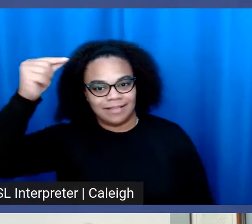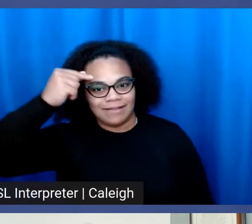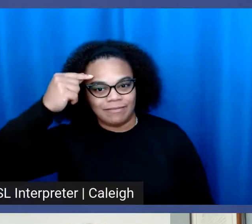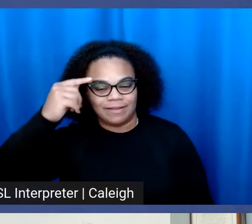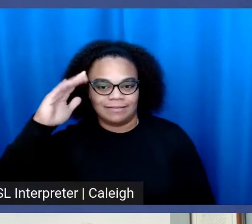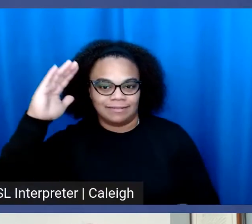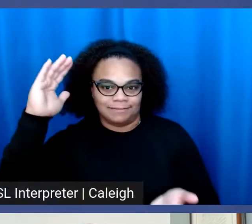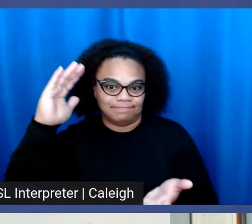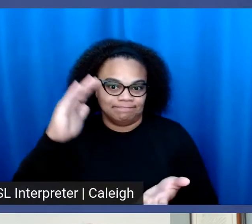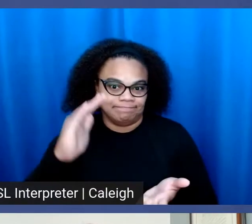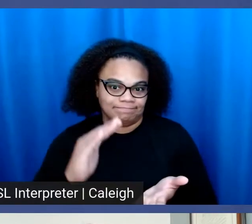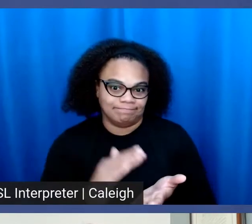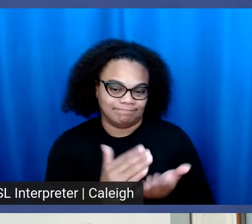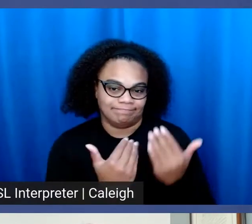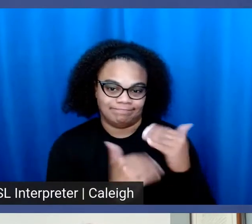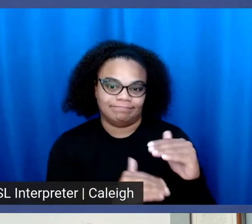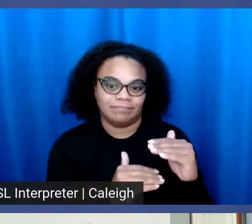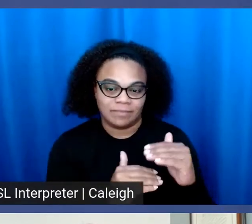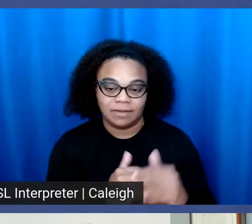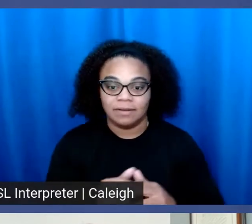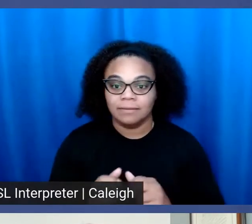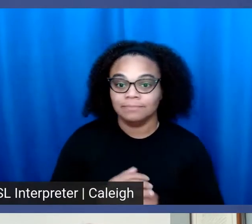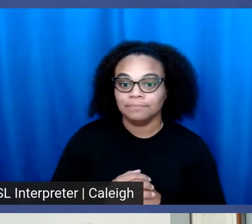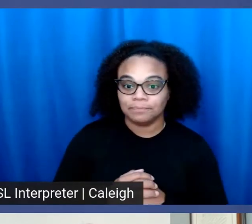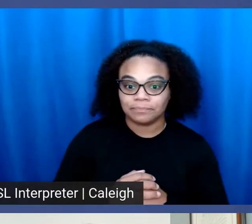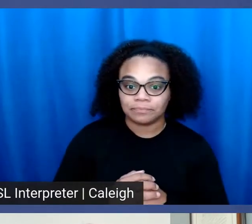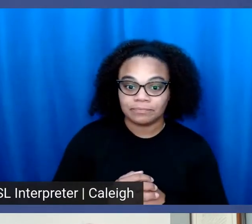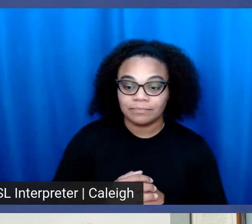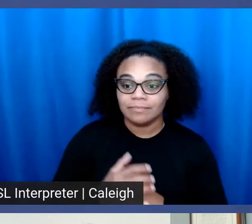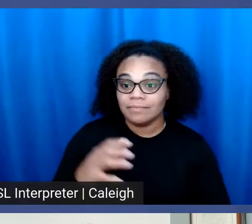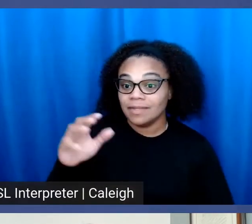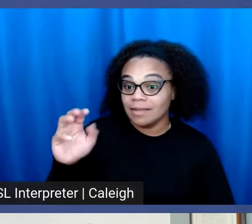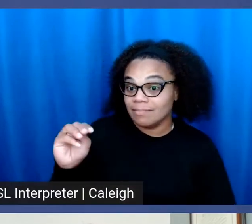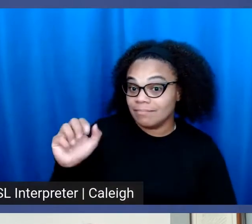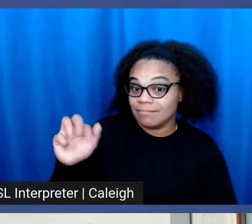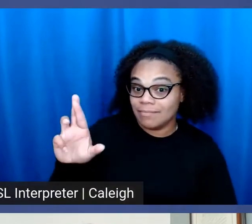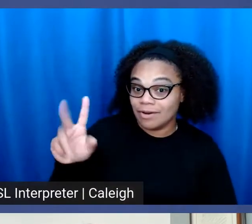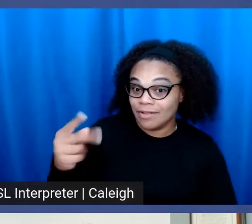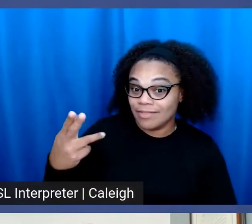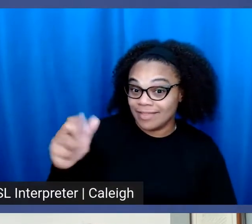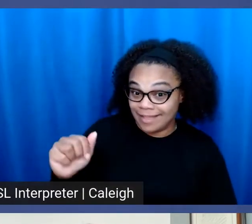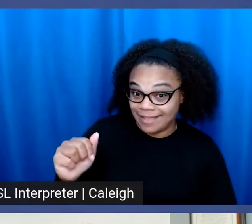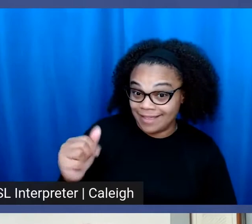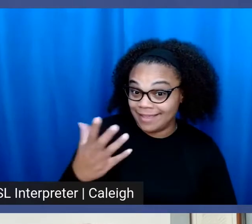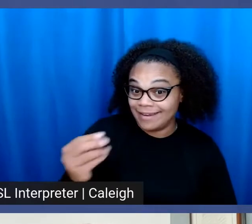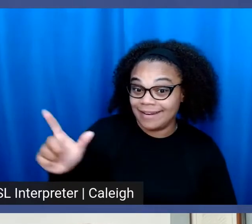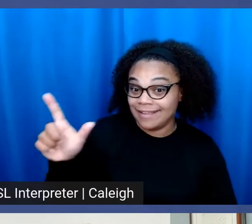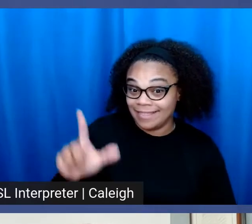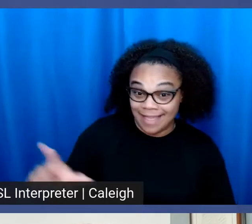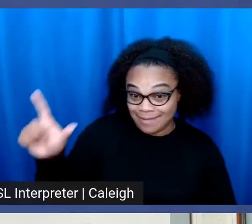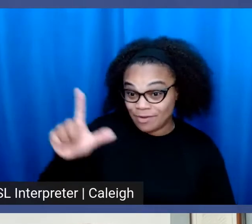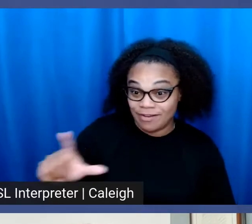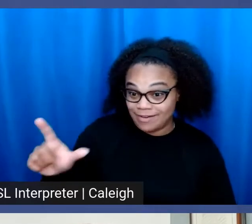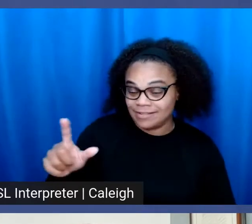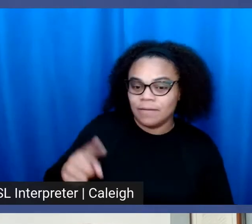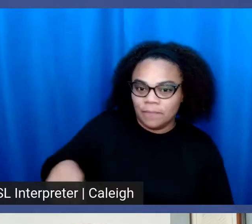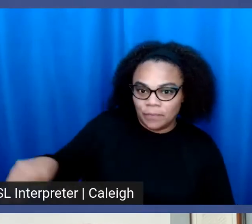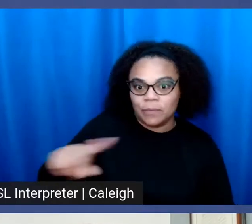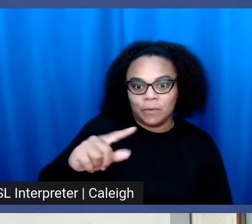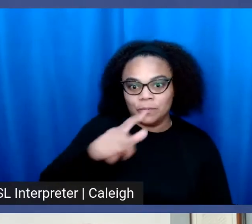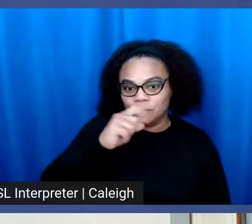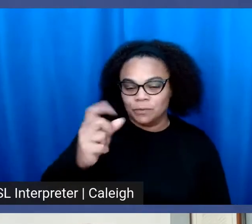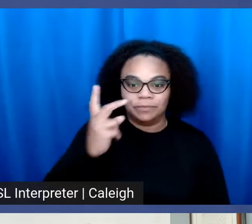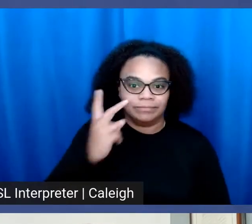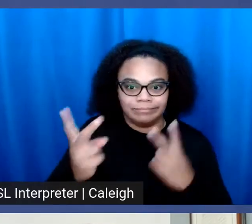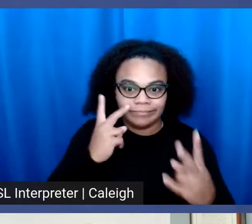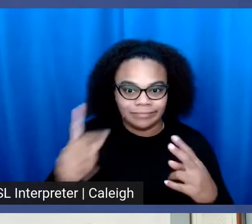And on the front line, Martha, are the libraries. So